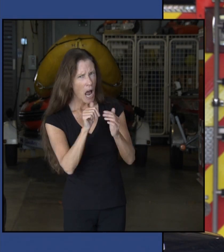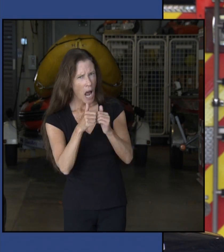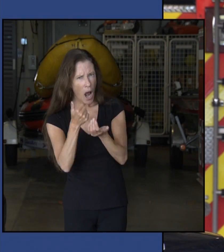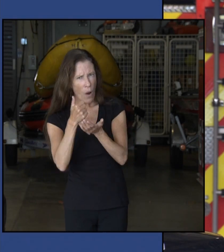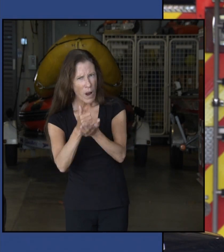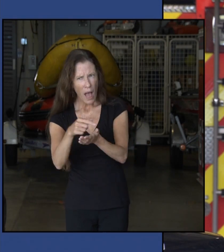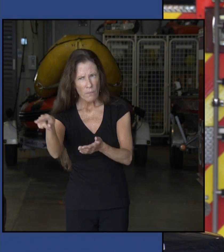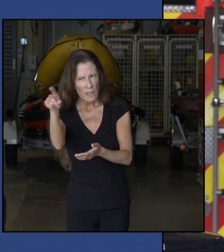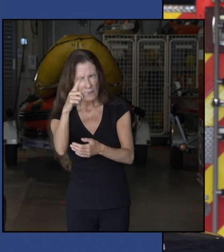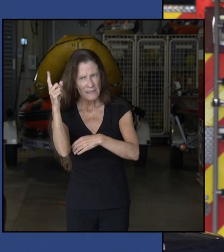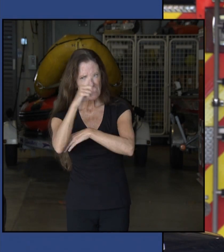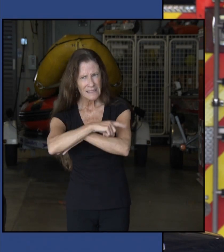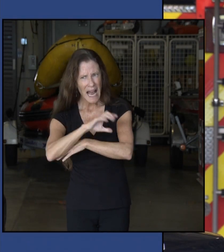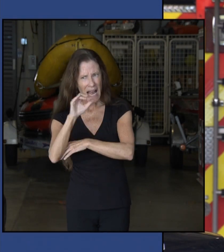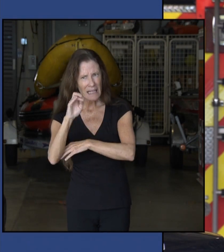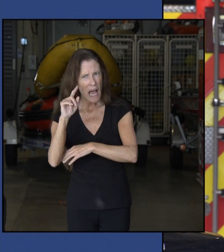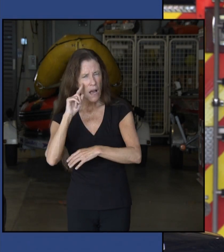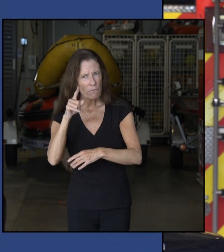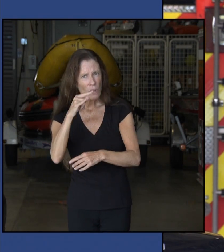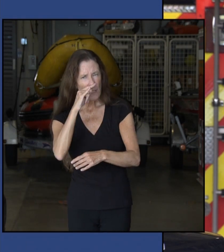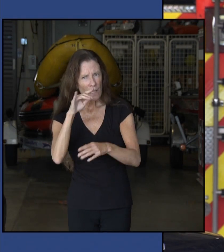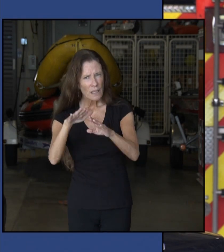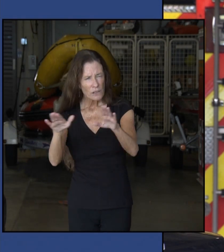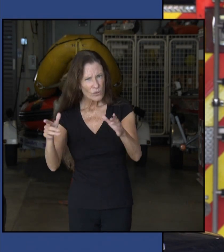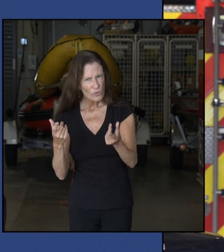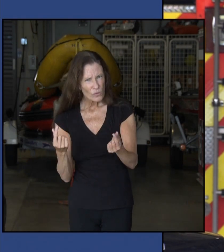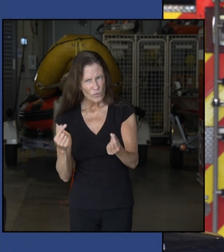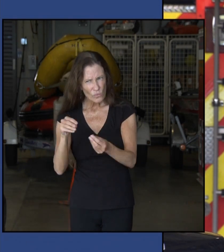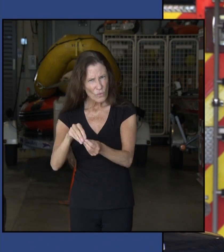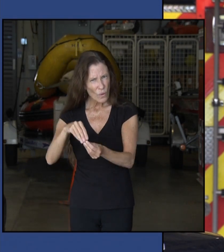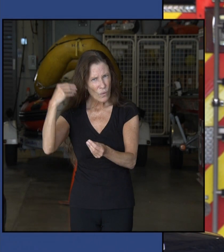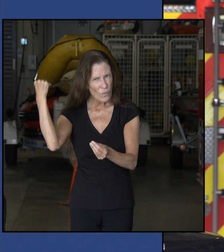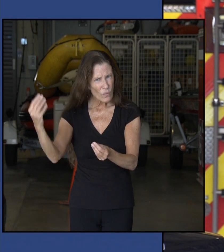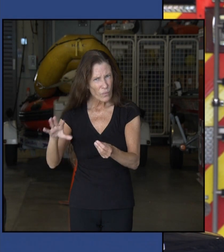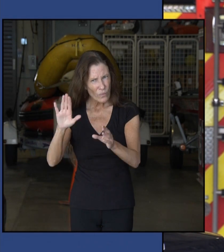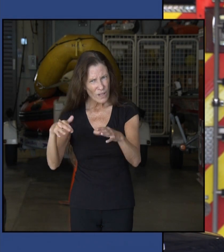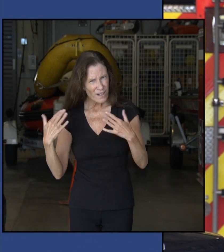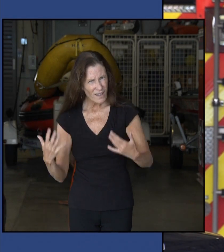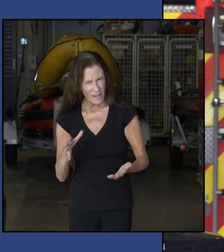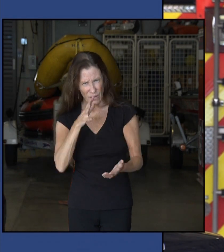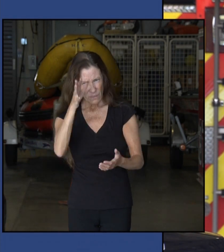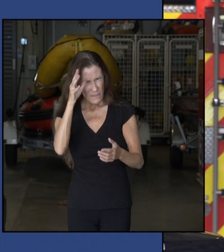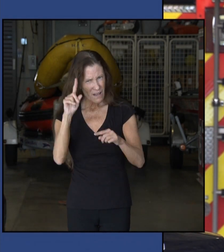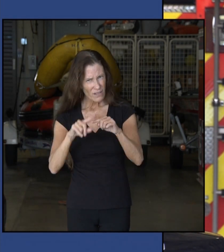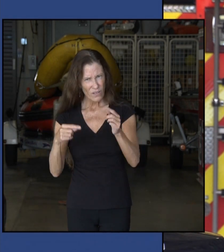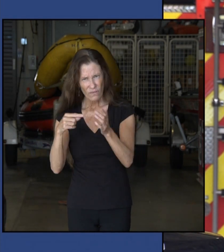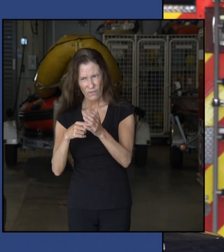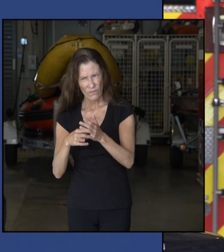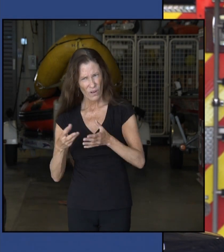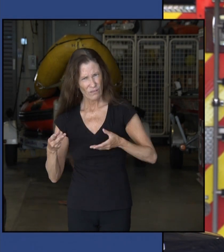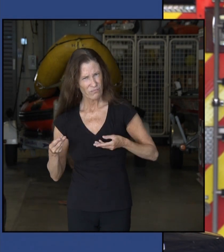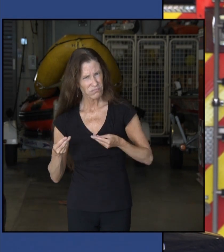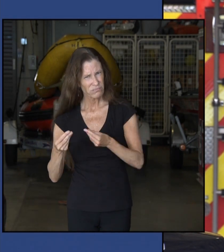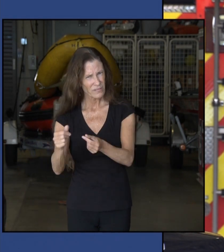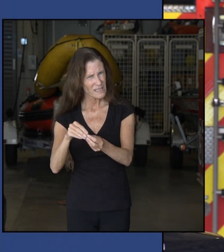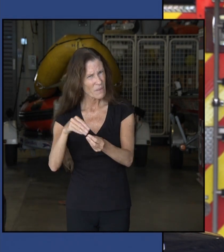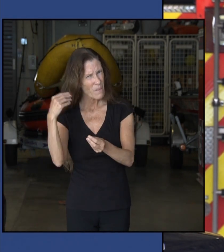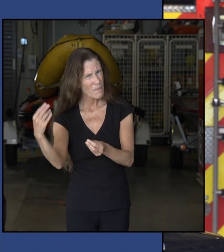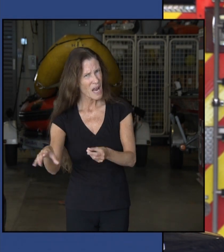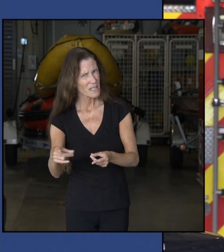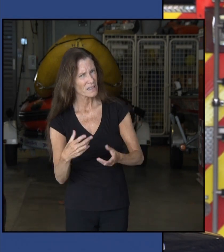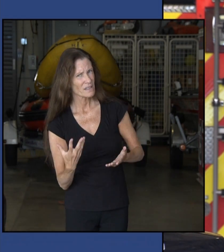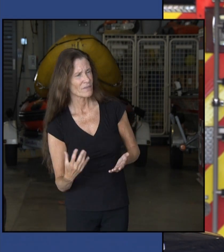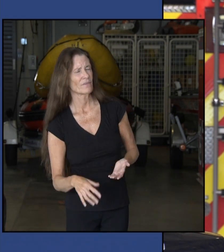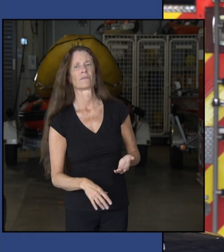that? Is there any conversation or any help for parents to afford those costs? Yeah, I mean, first of all, I recognize that